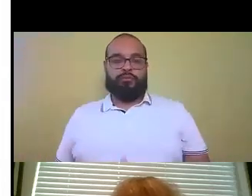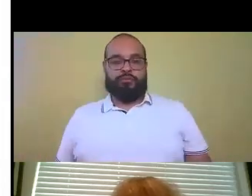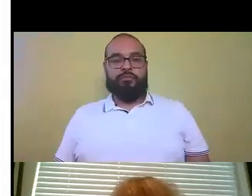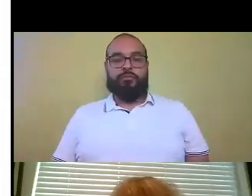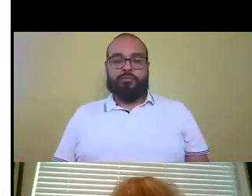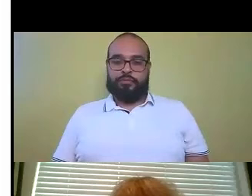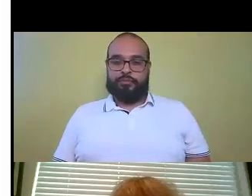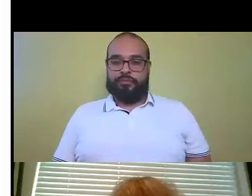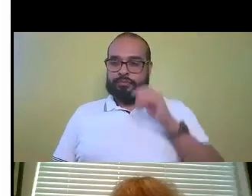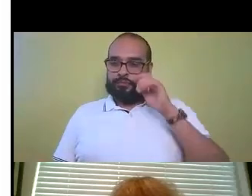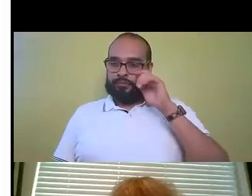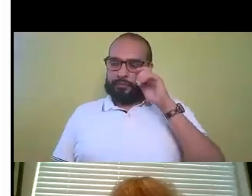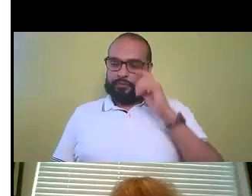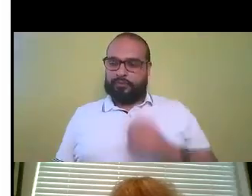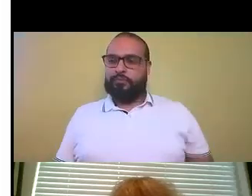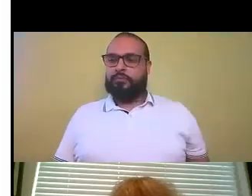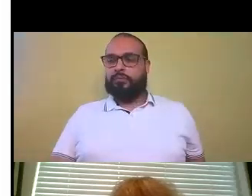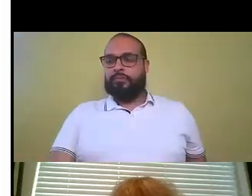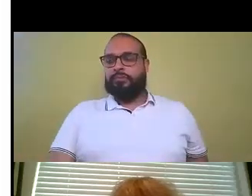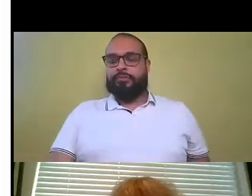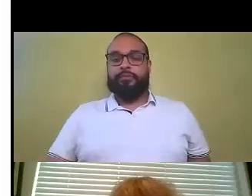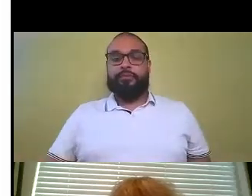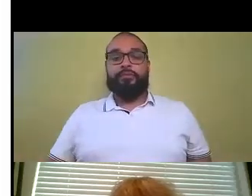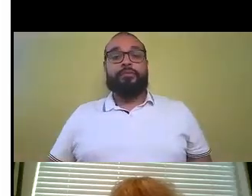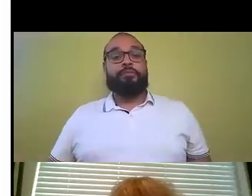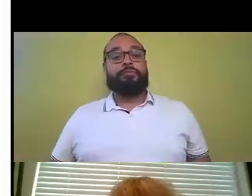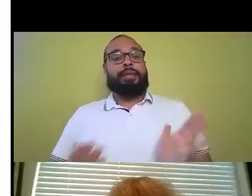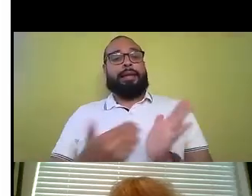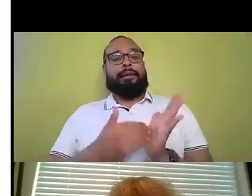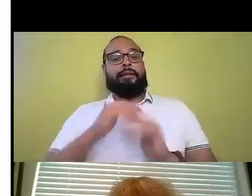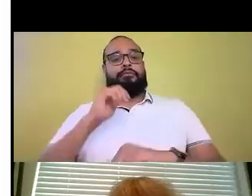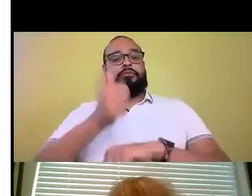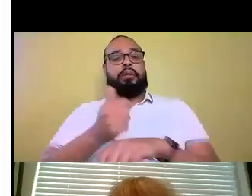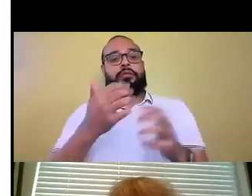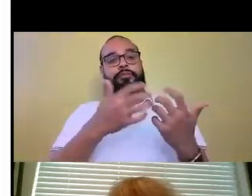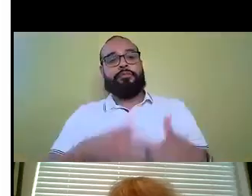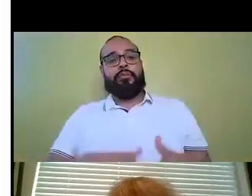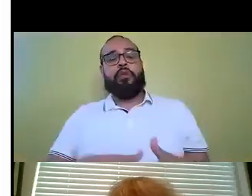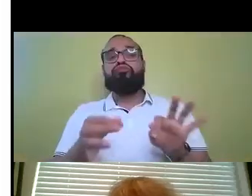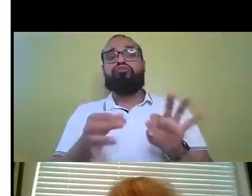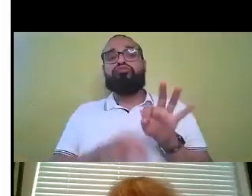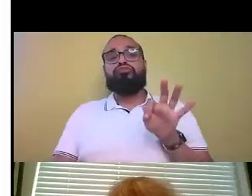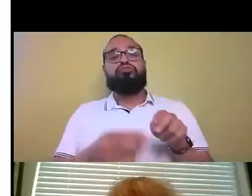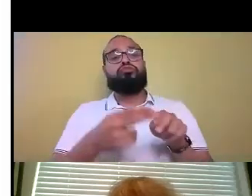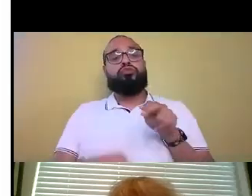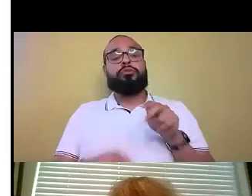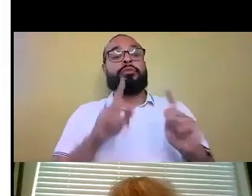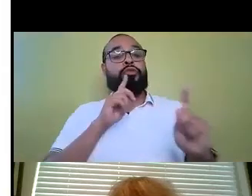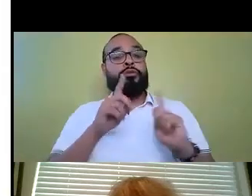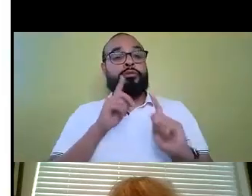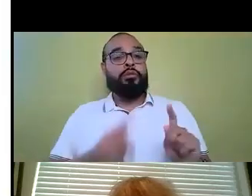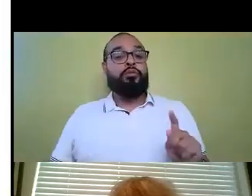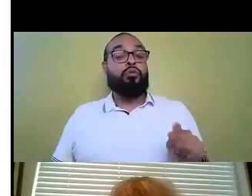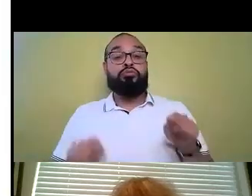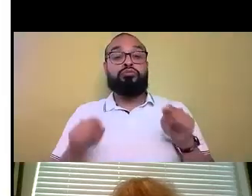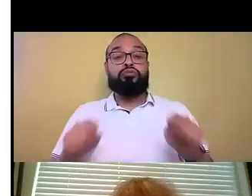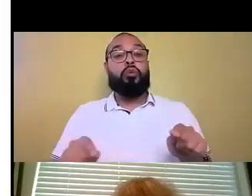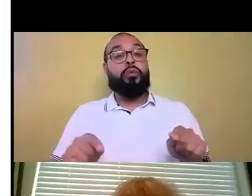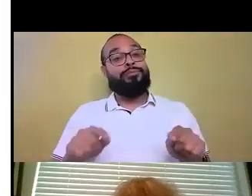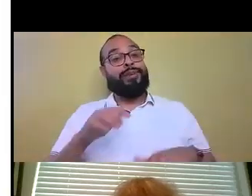So, and just that front loading, that setup, just a simple conversation when they're snuggling at bed at night,